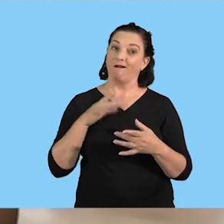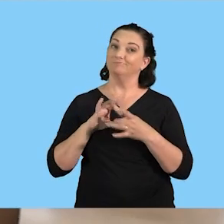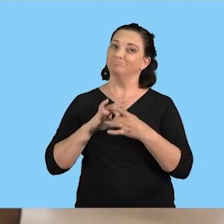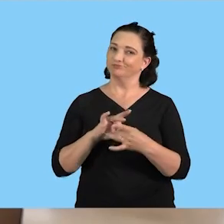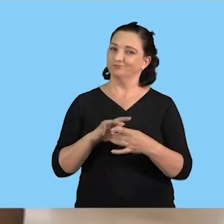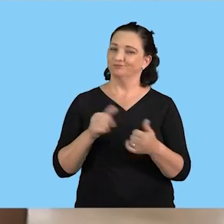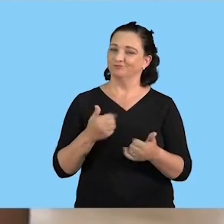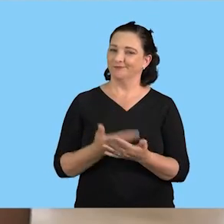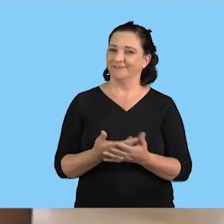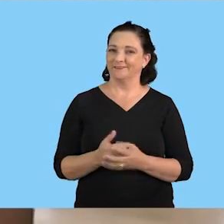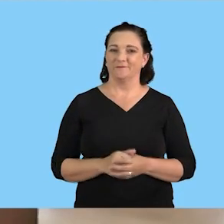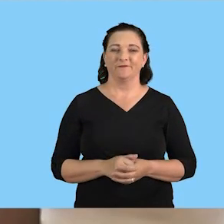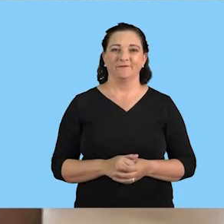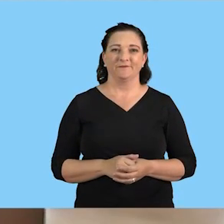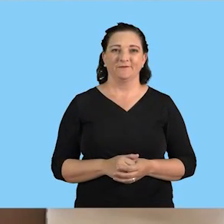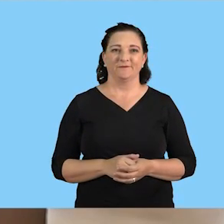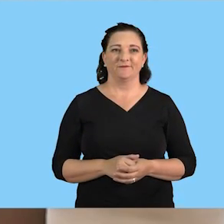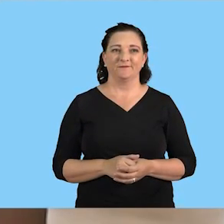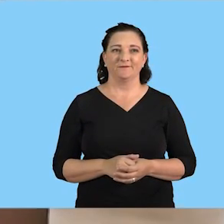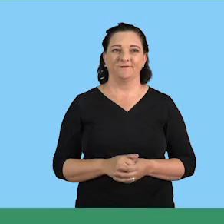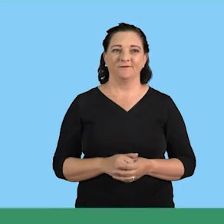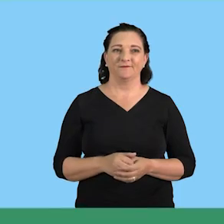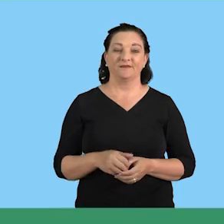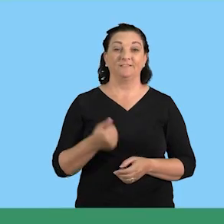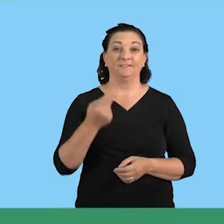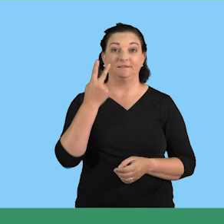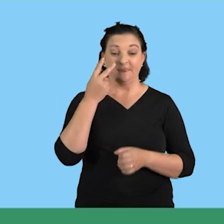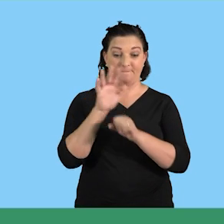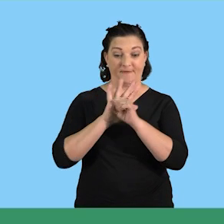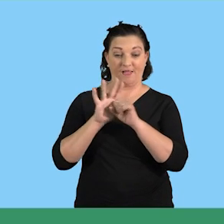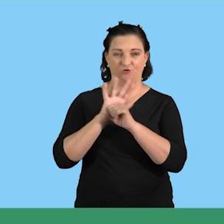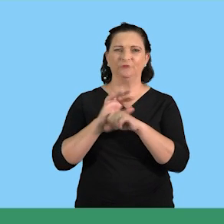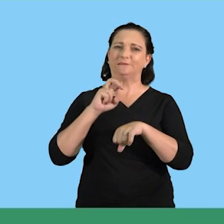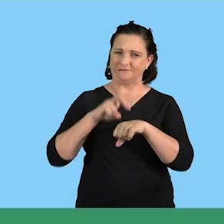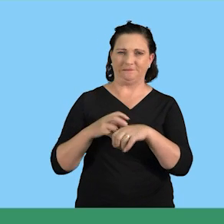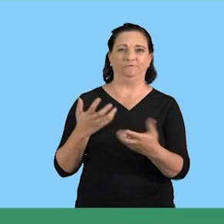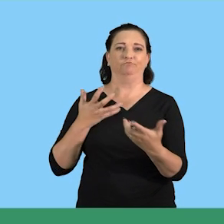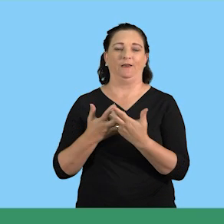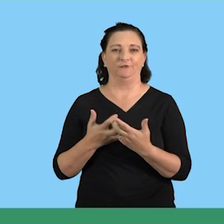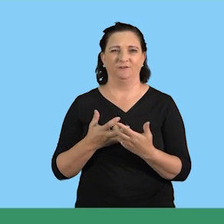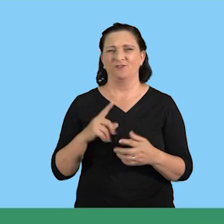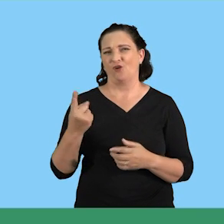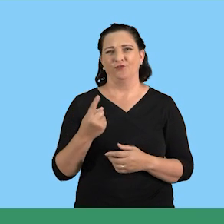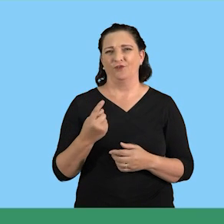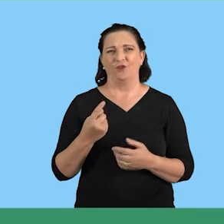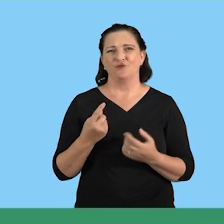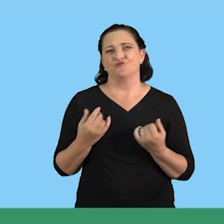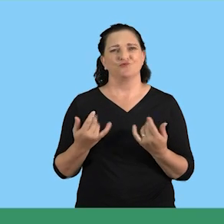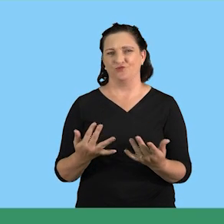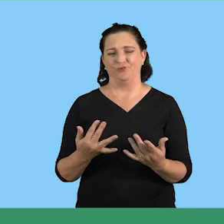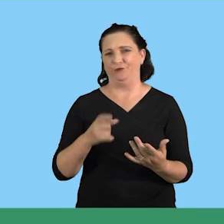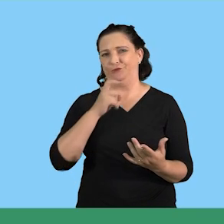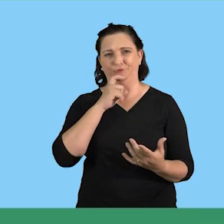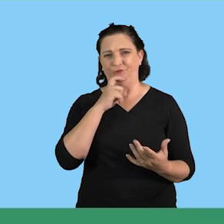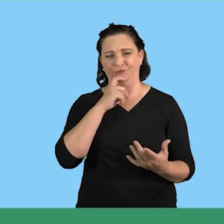can relate to. And then select a suitable background. So you cannot use a green